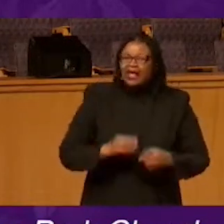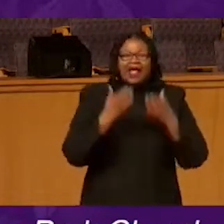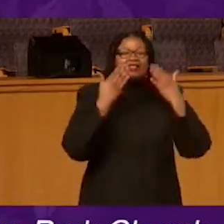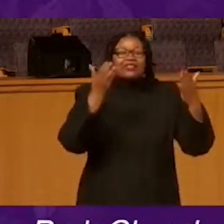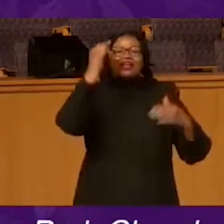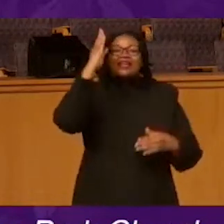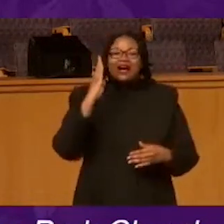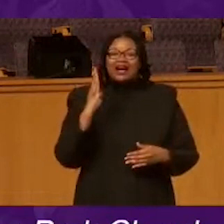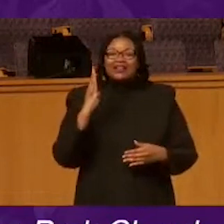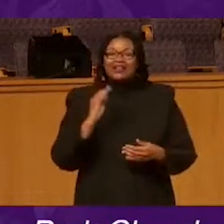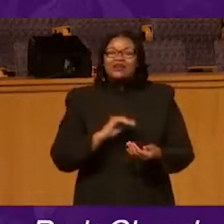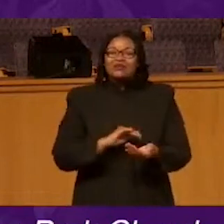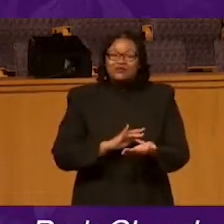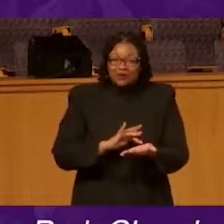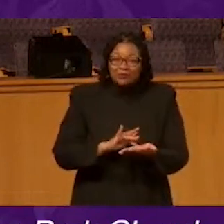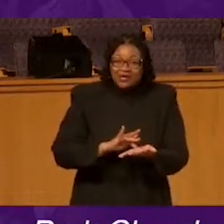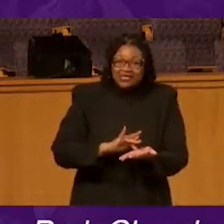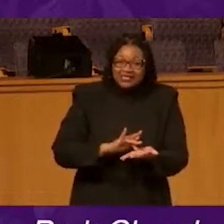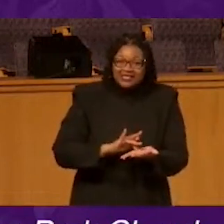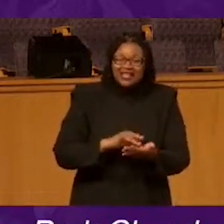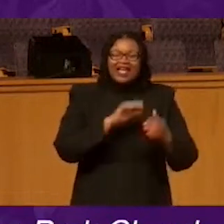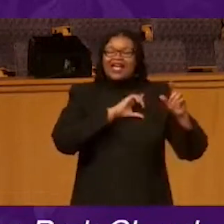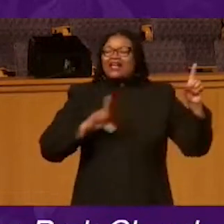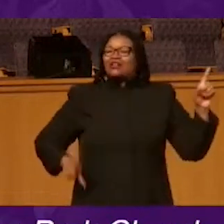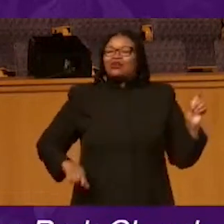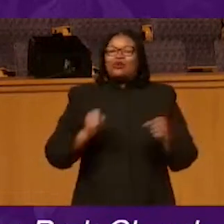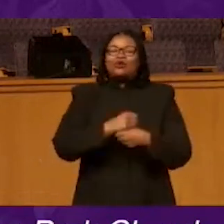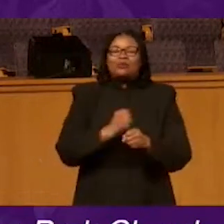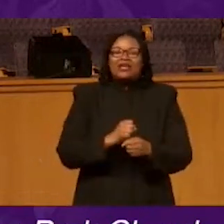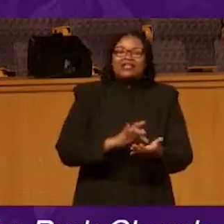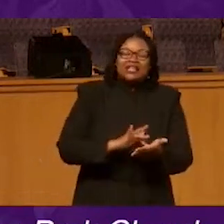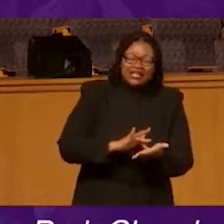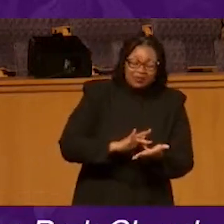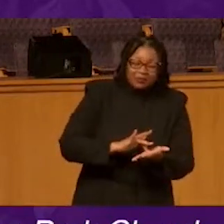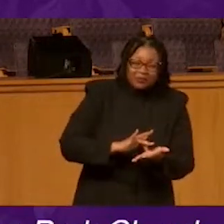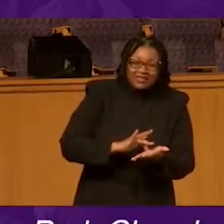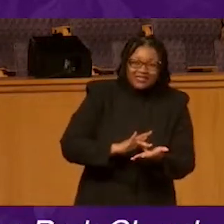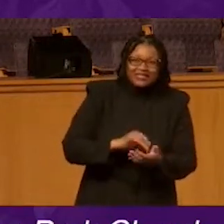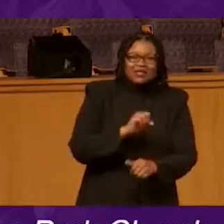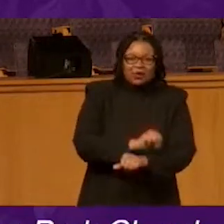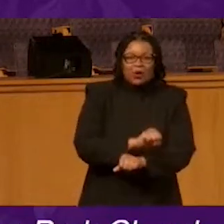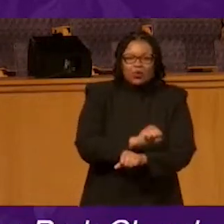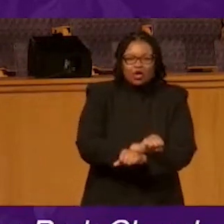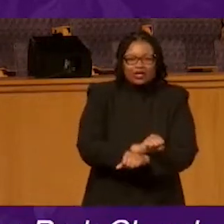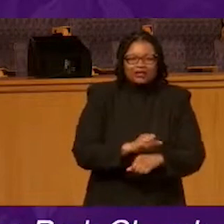for medicine. And the Lord made the medicine effectual.